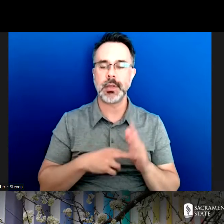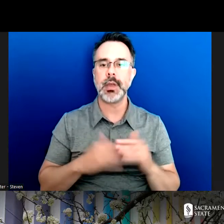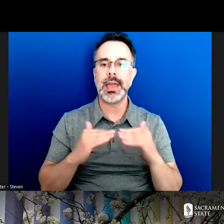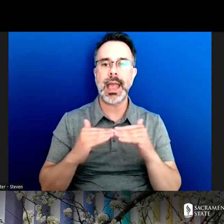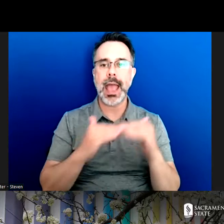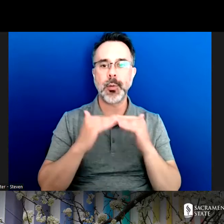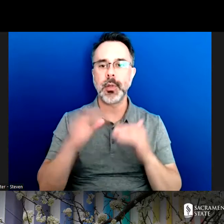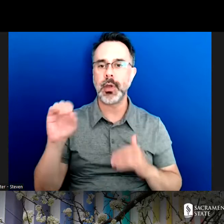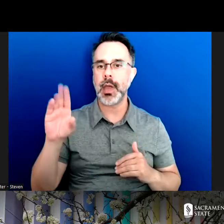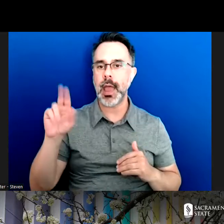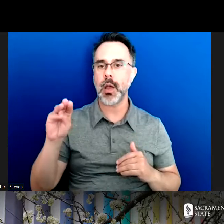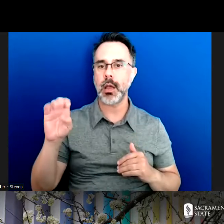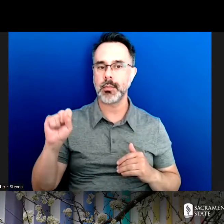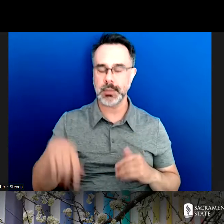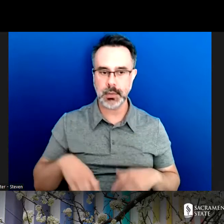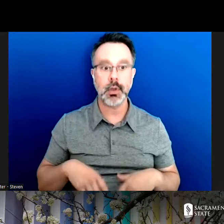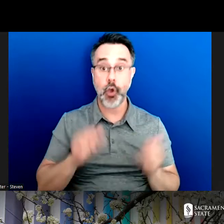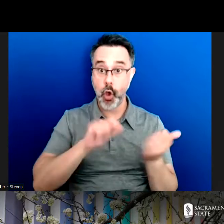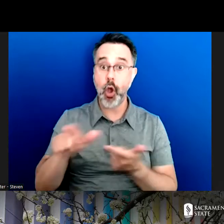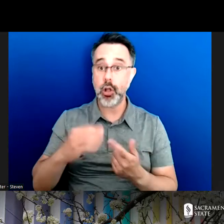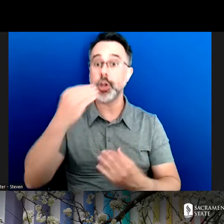dinner, but what is on their plate is different.